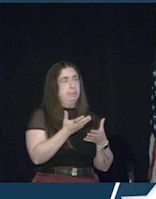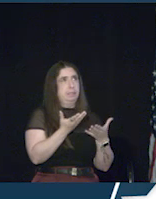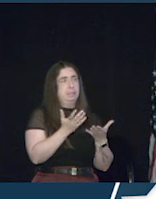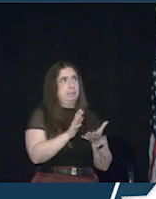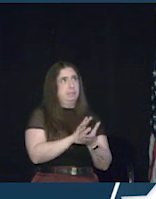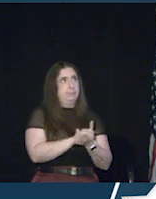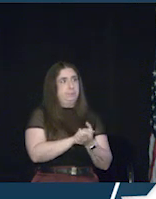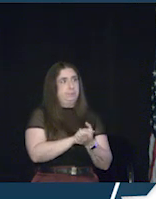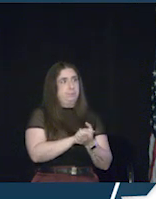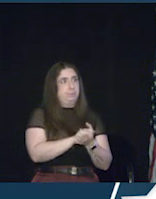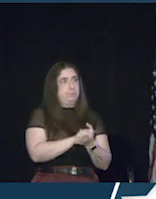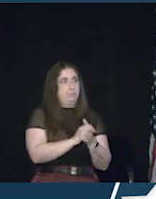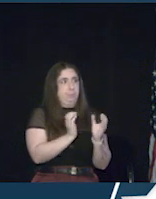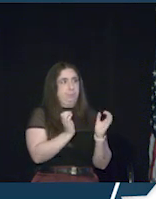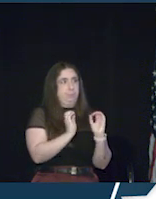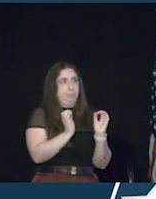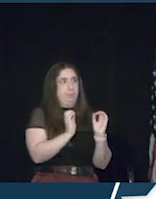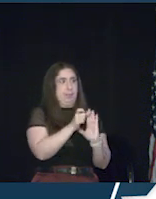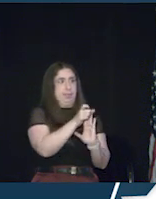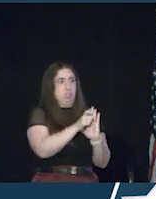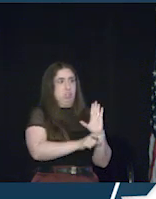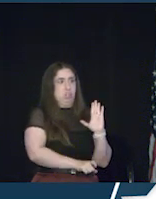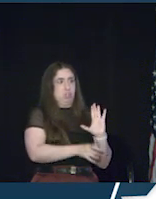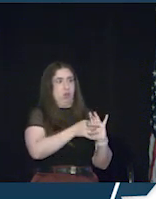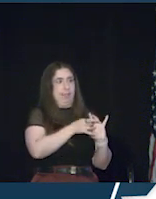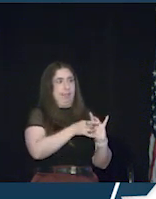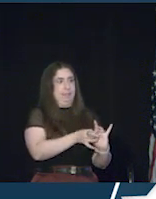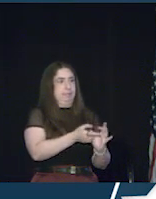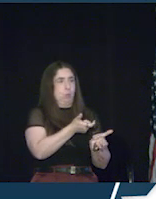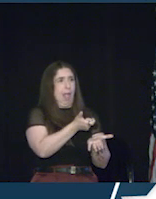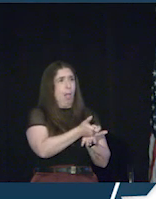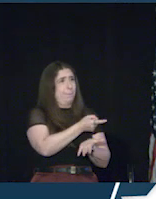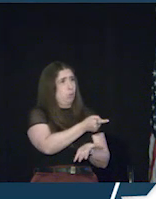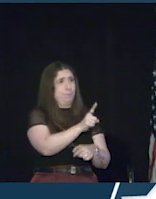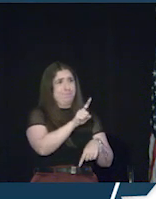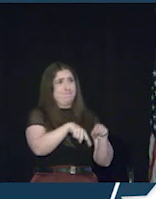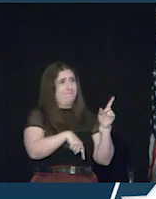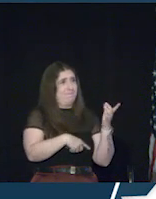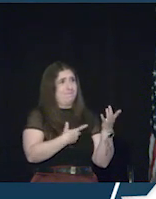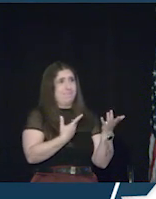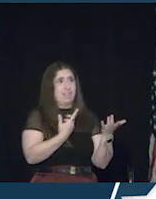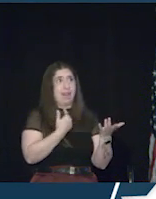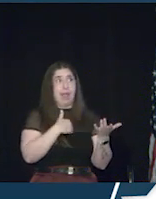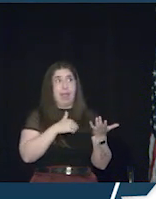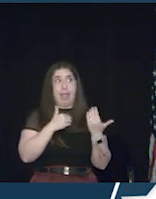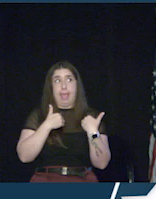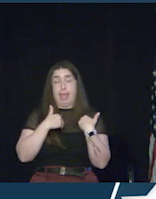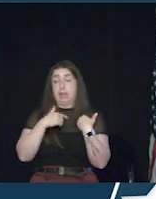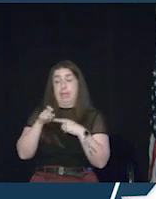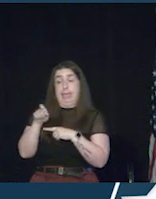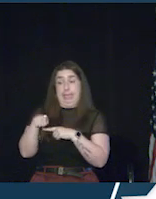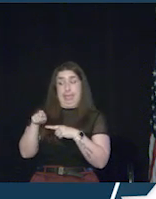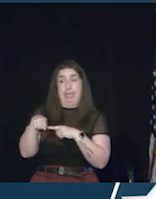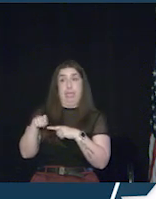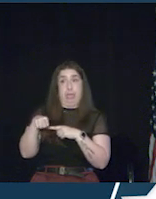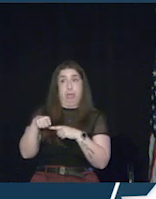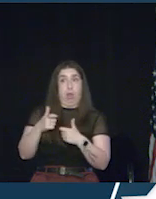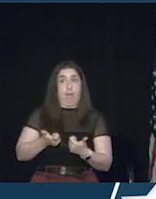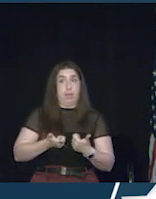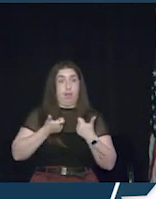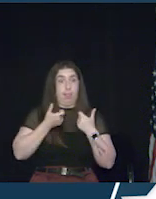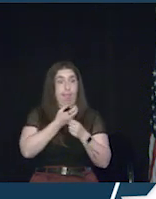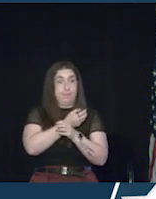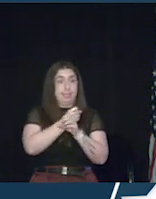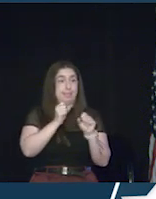and that could be done surgically to help me, and that I was in dire need of a life-saving